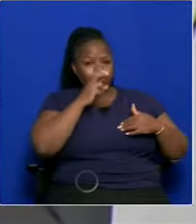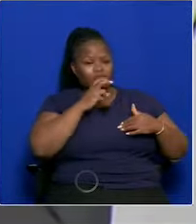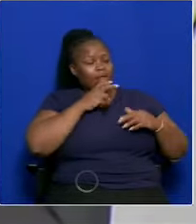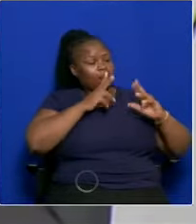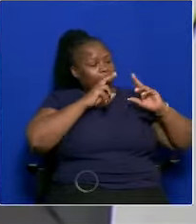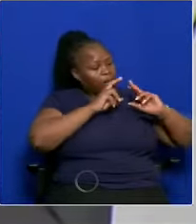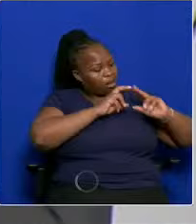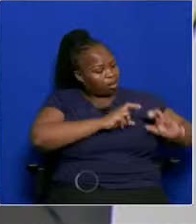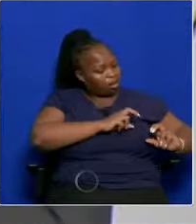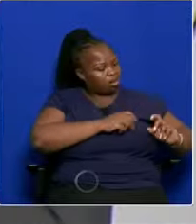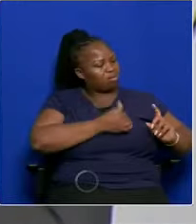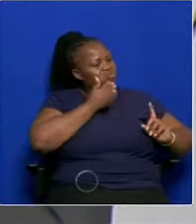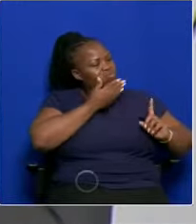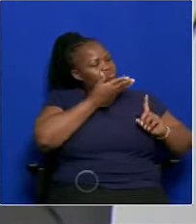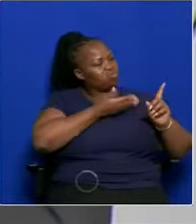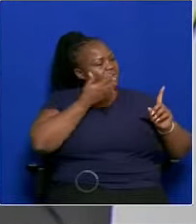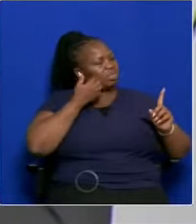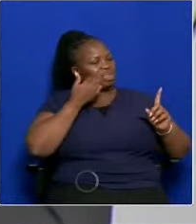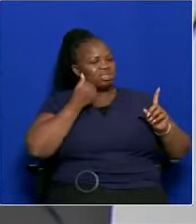if ever he's not involved.